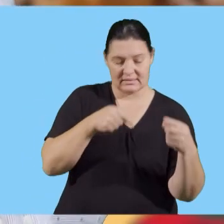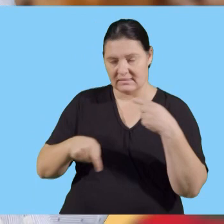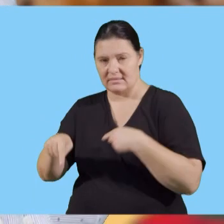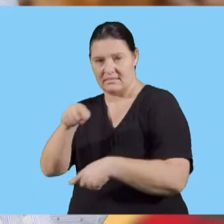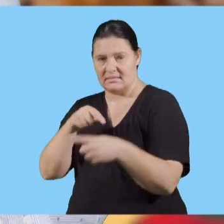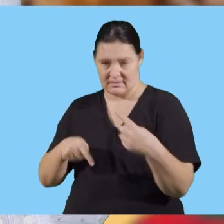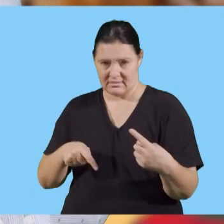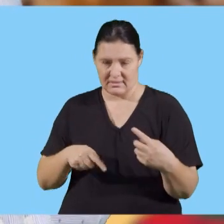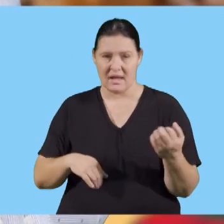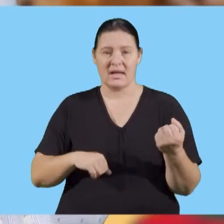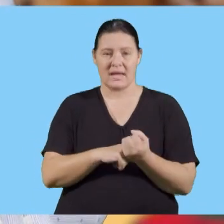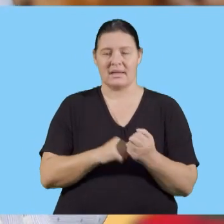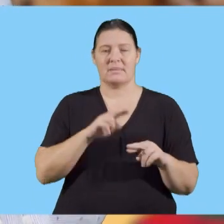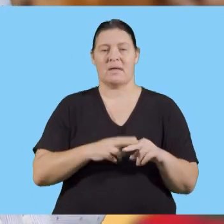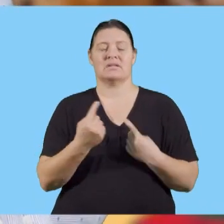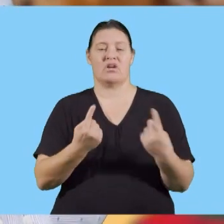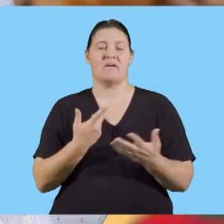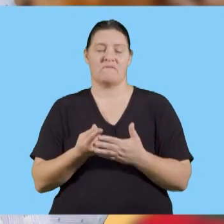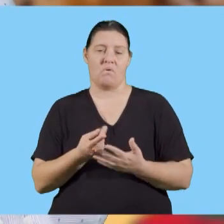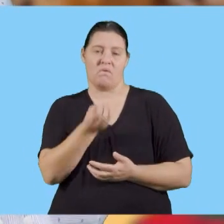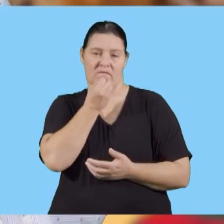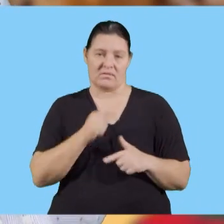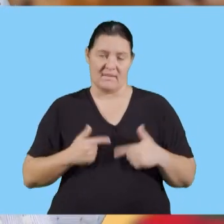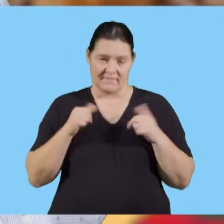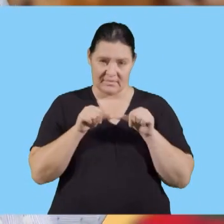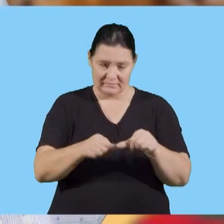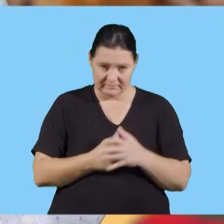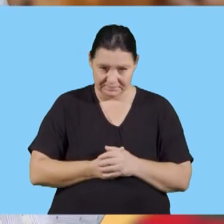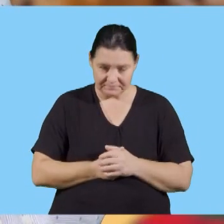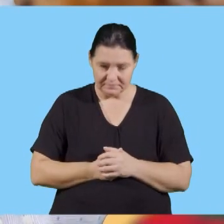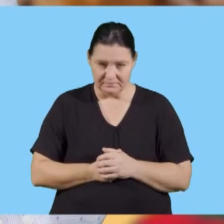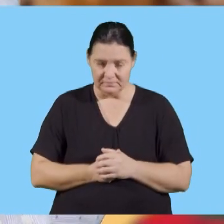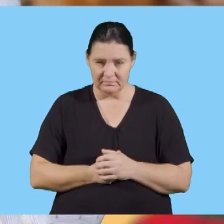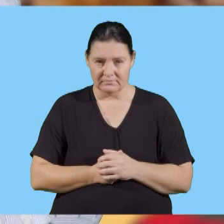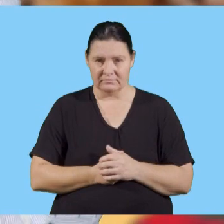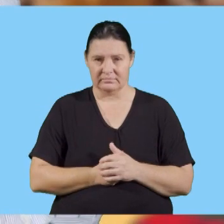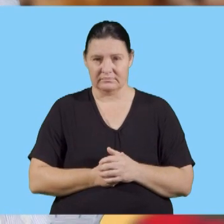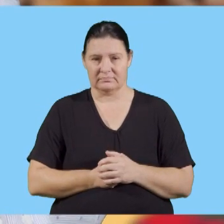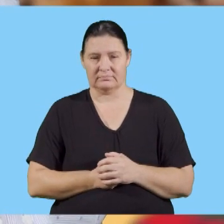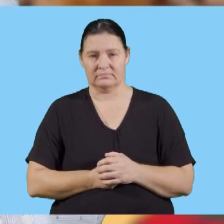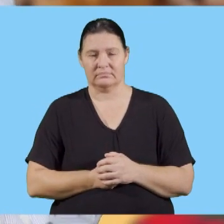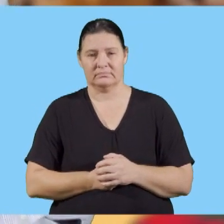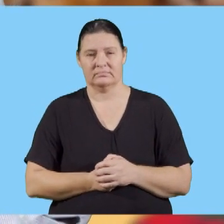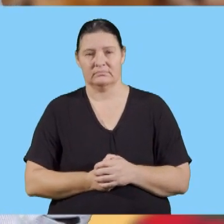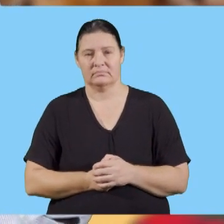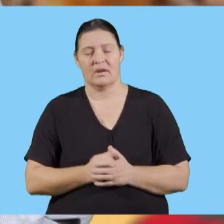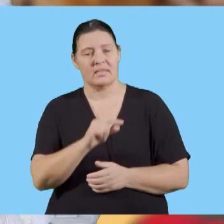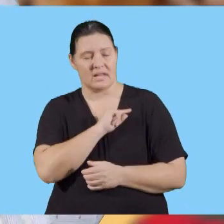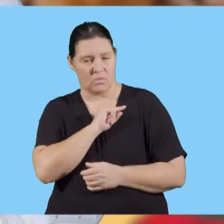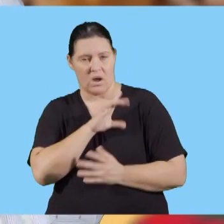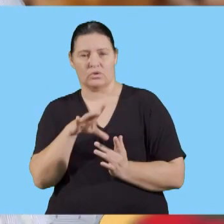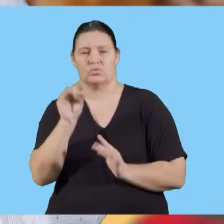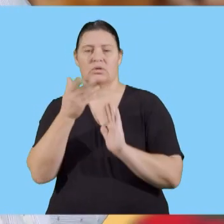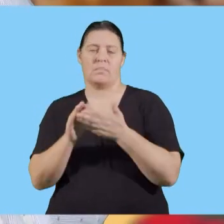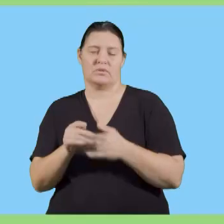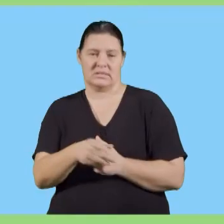or organisms could be depending on each other for nutrition in order for them to survive. So that is why we chose